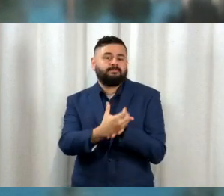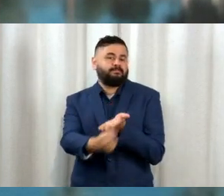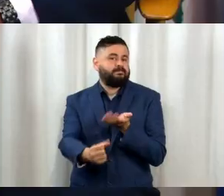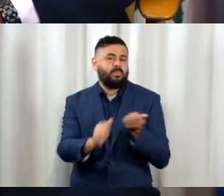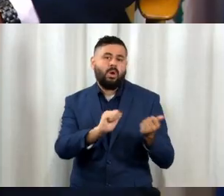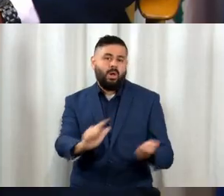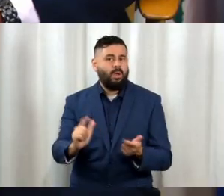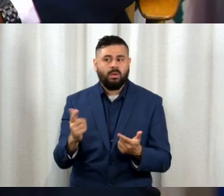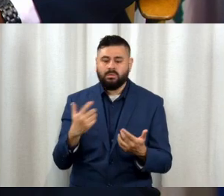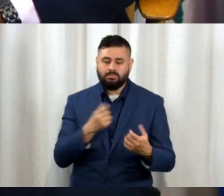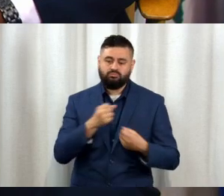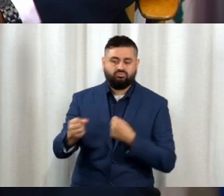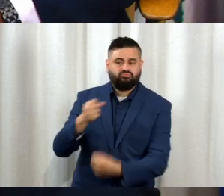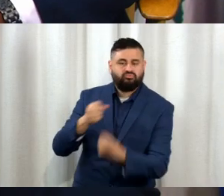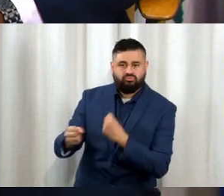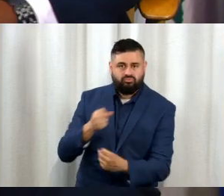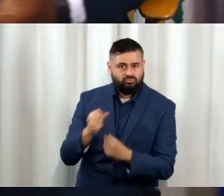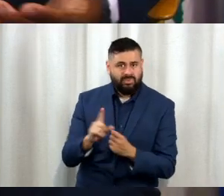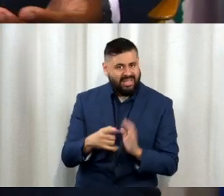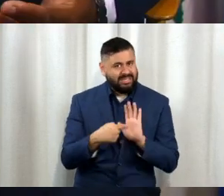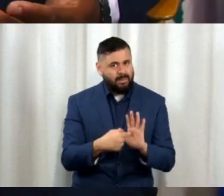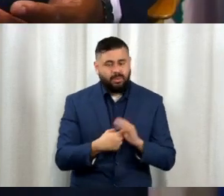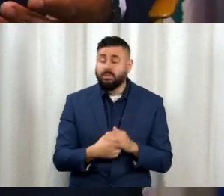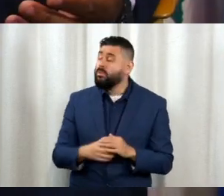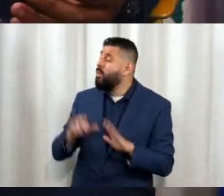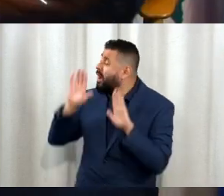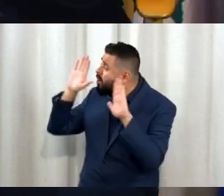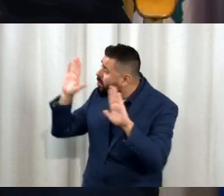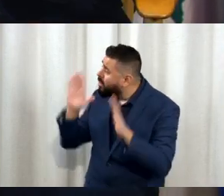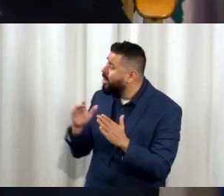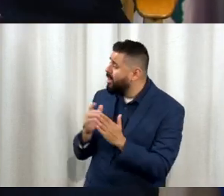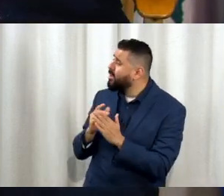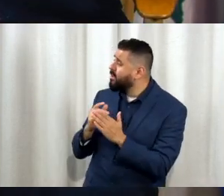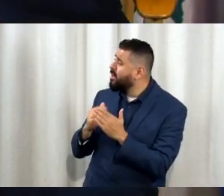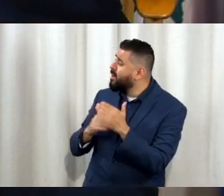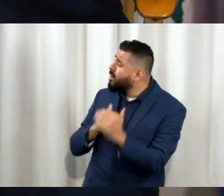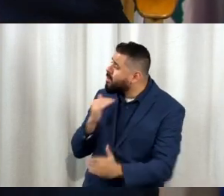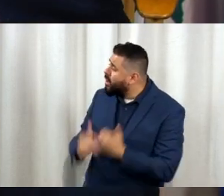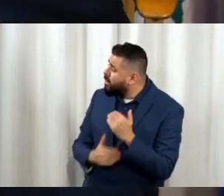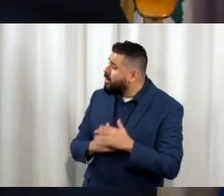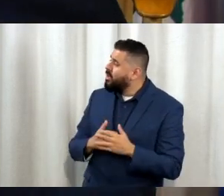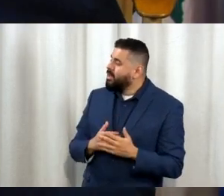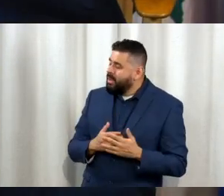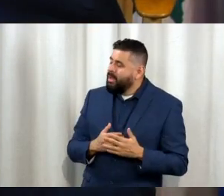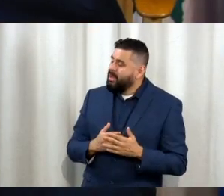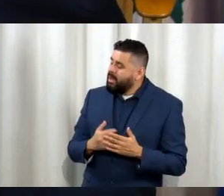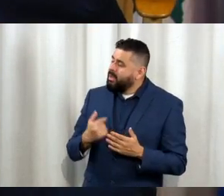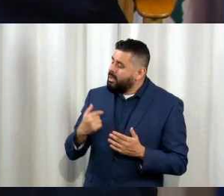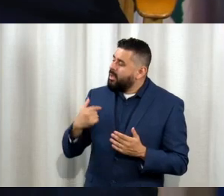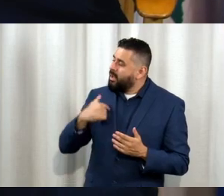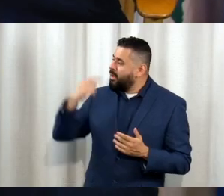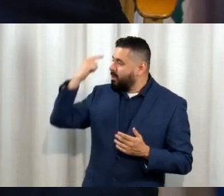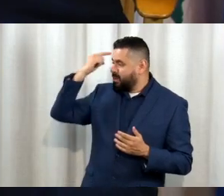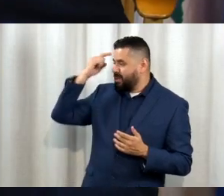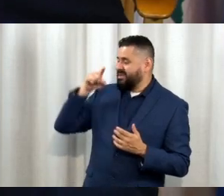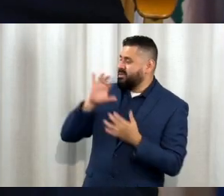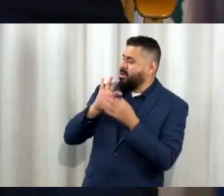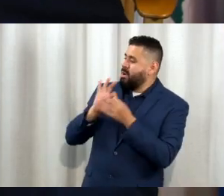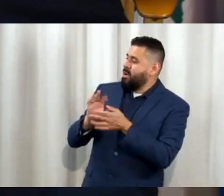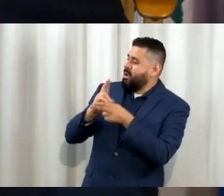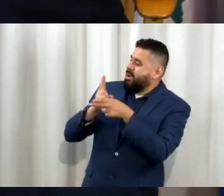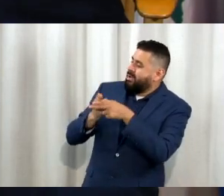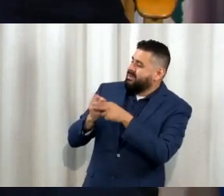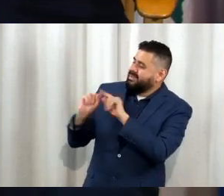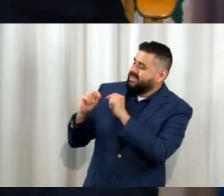Long Beach. Absolutely. And that's just some of the examples. I mean, it's great progress, and I think all this is obviously a team effort. We have